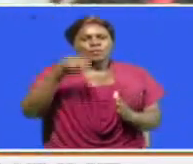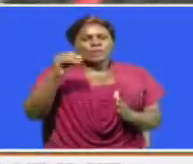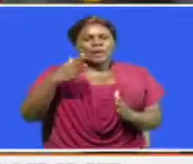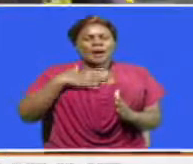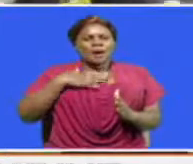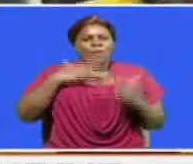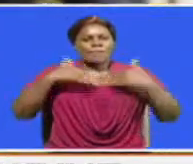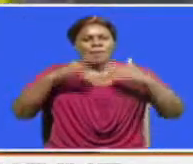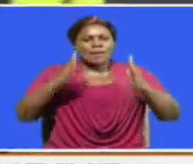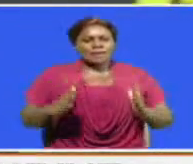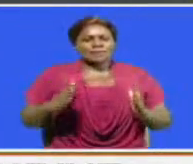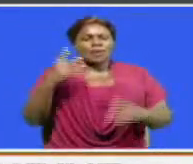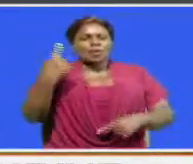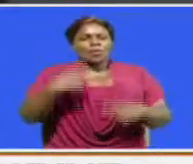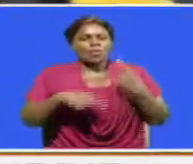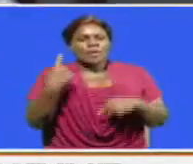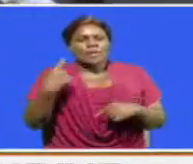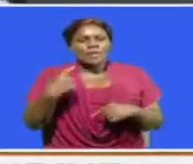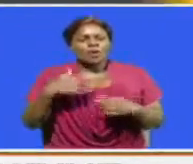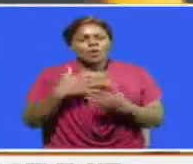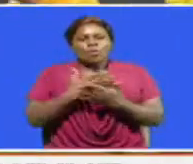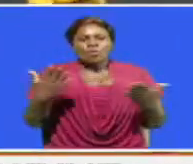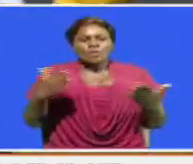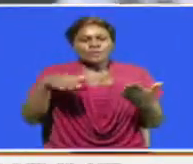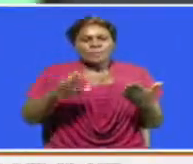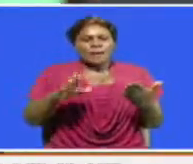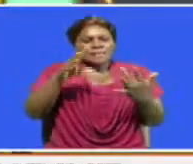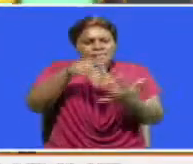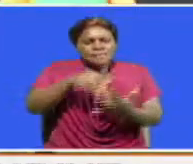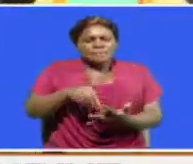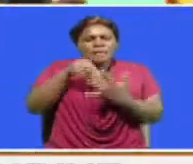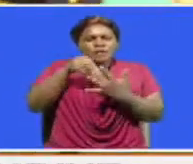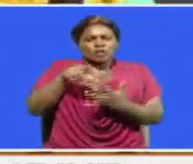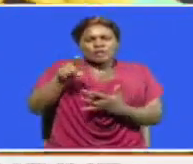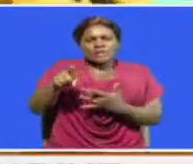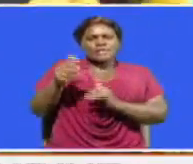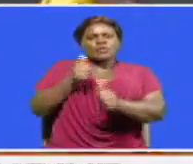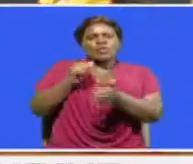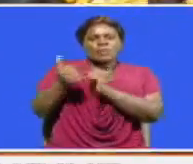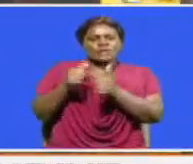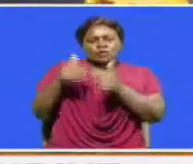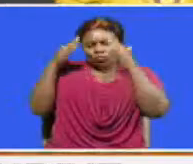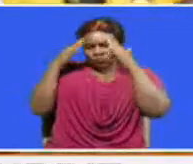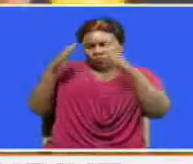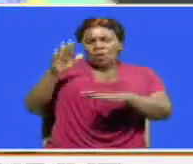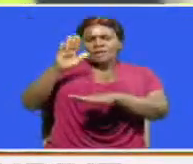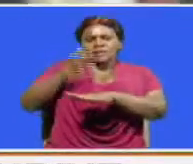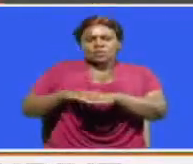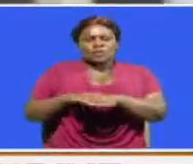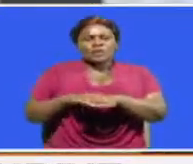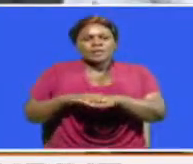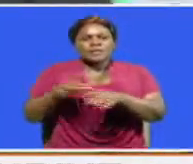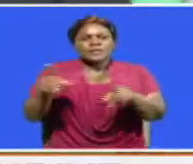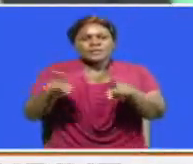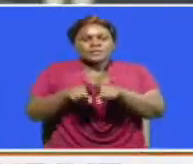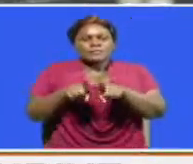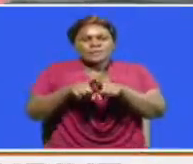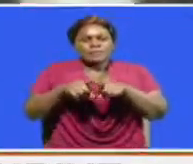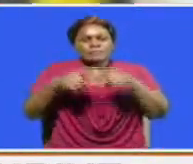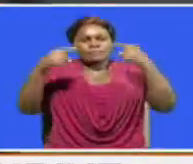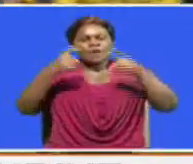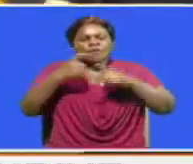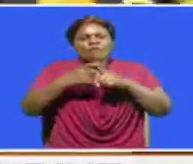our players, and the will was always something that distinguished us in these tournaments. And they had the right support